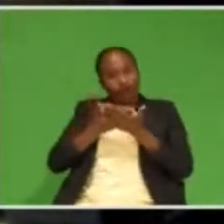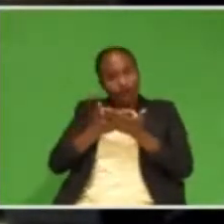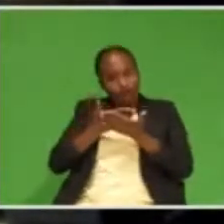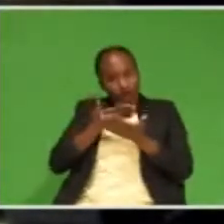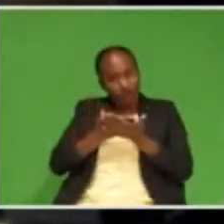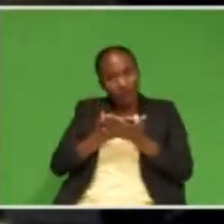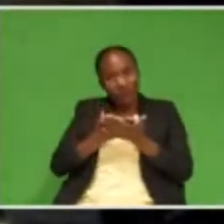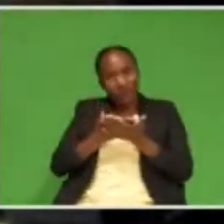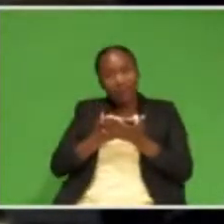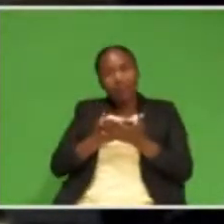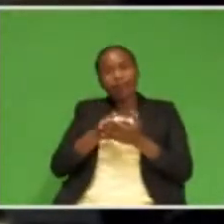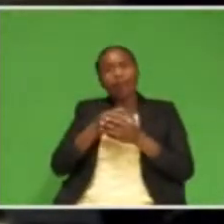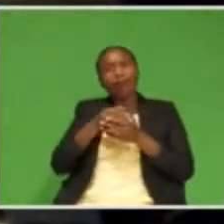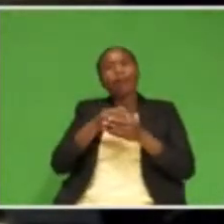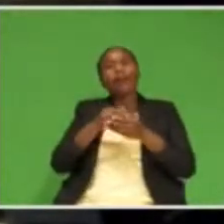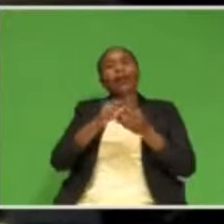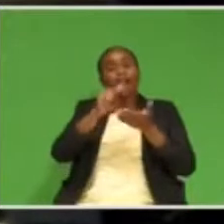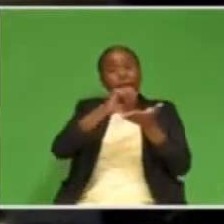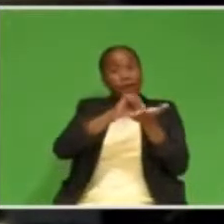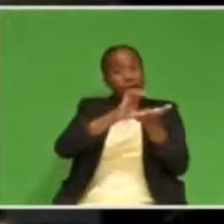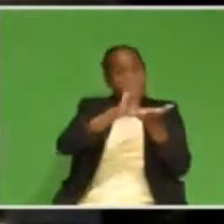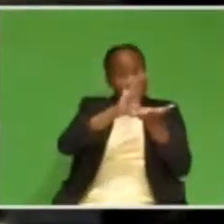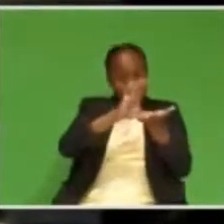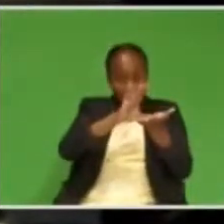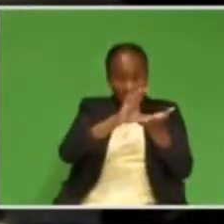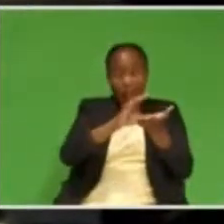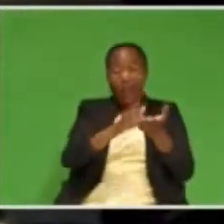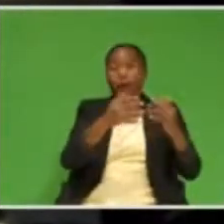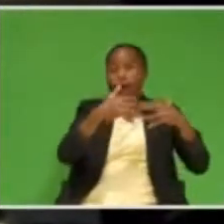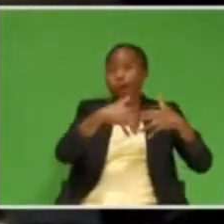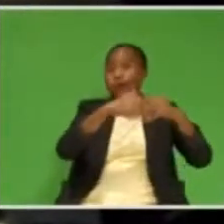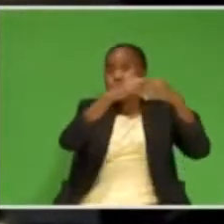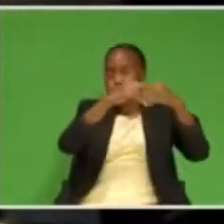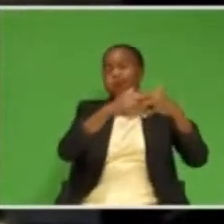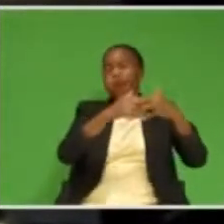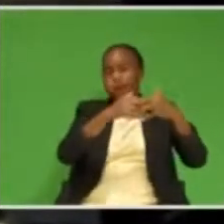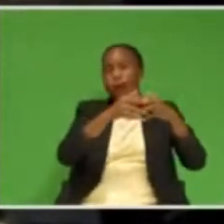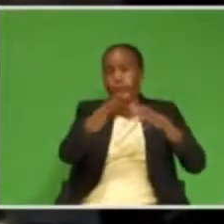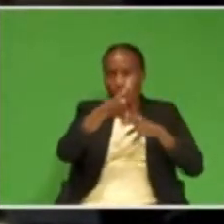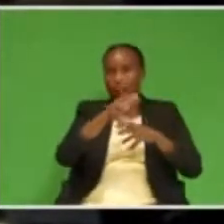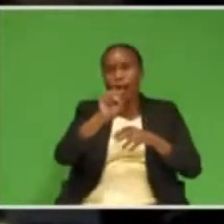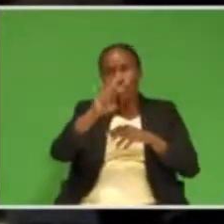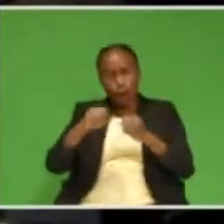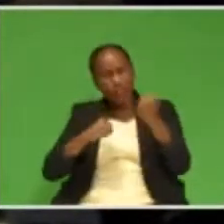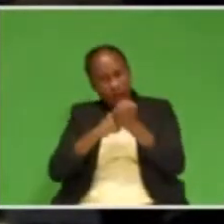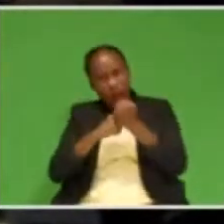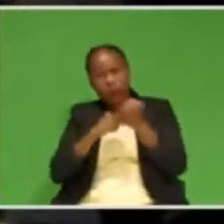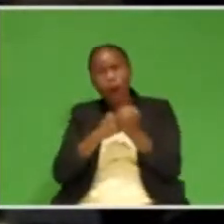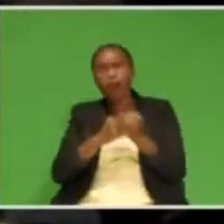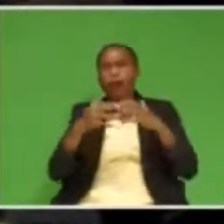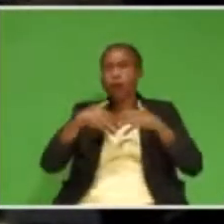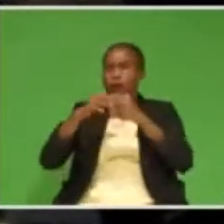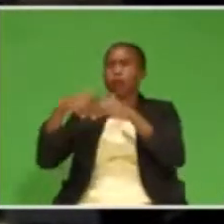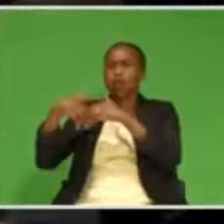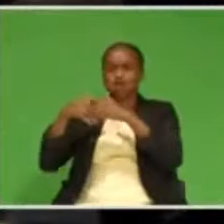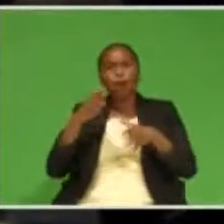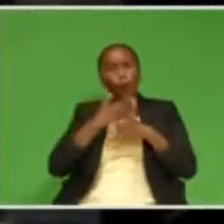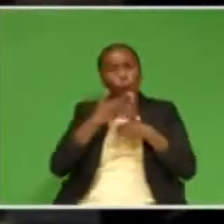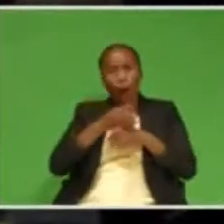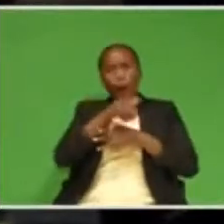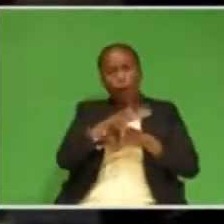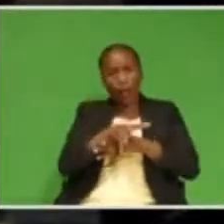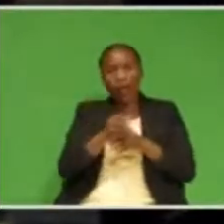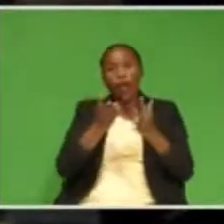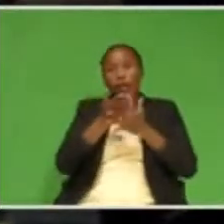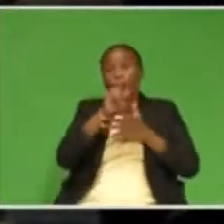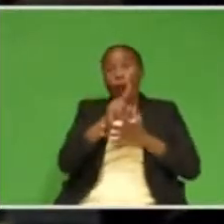to have this fund set up so that we can support the creation of jobs through the